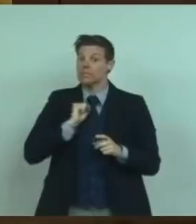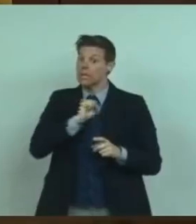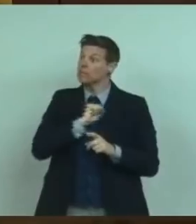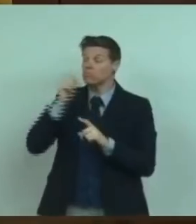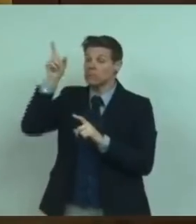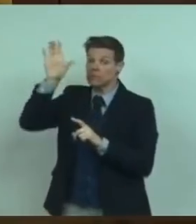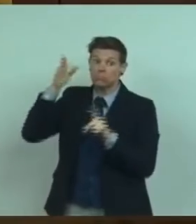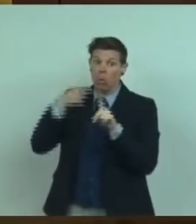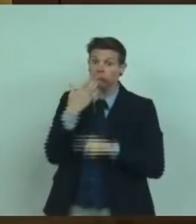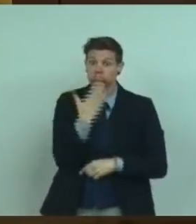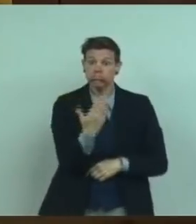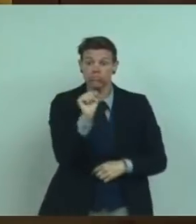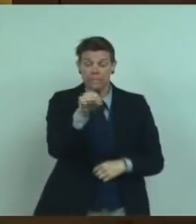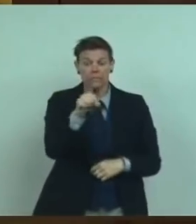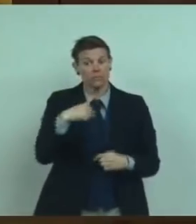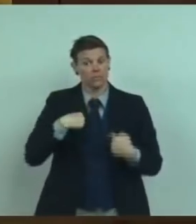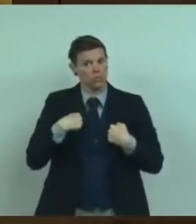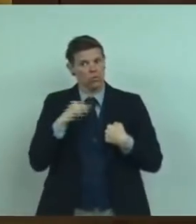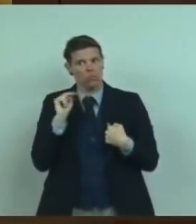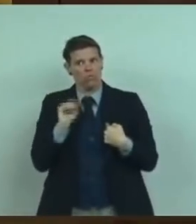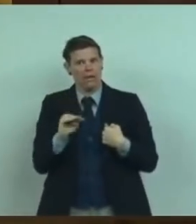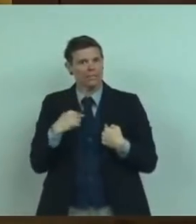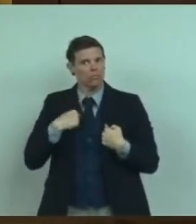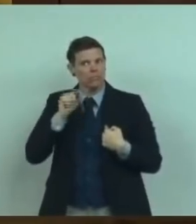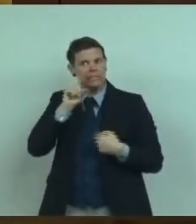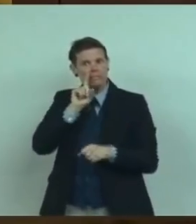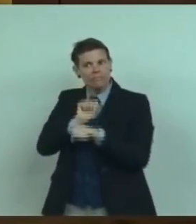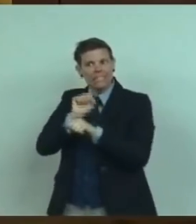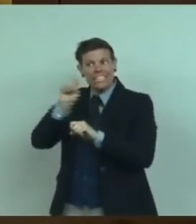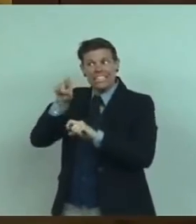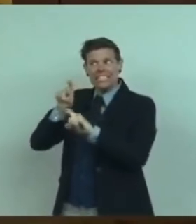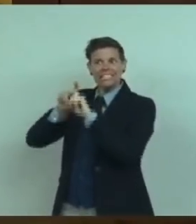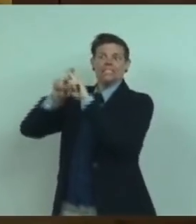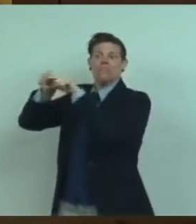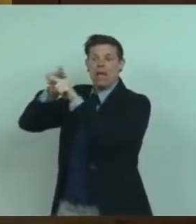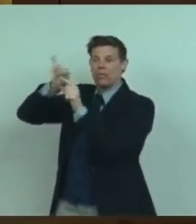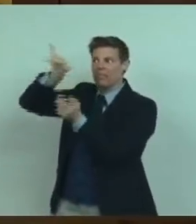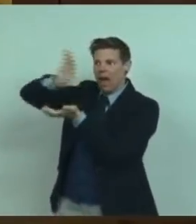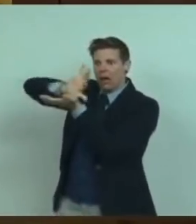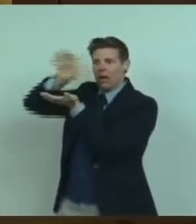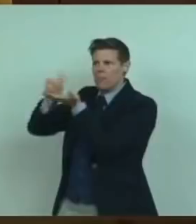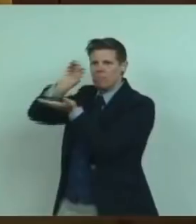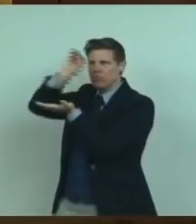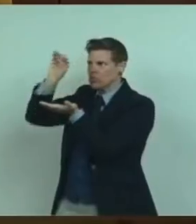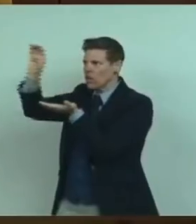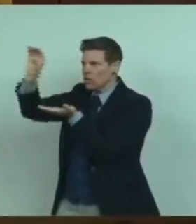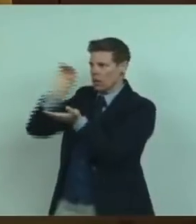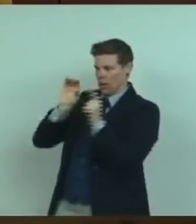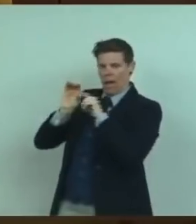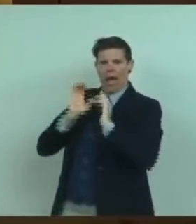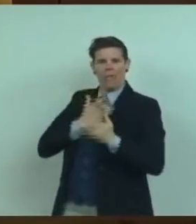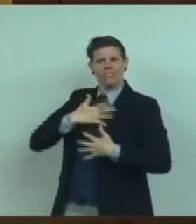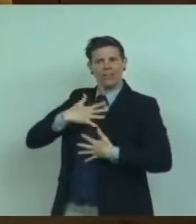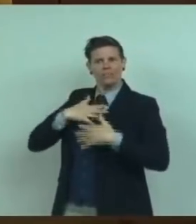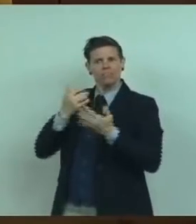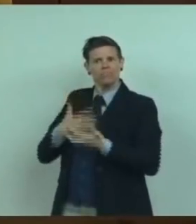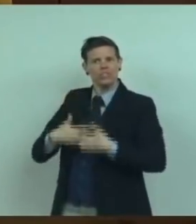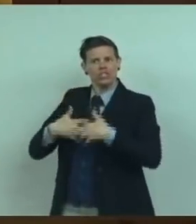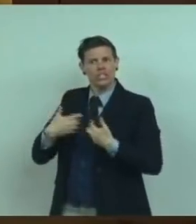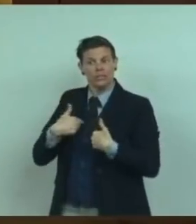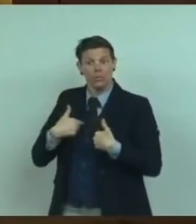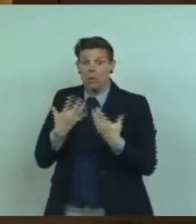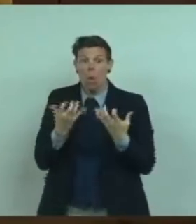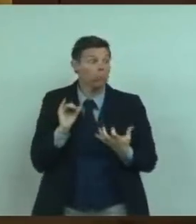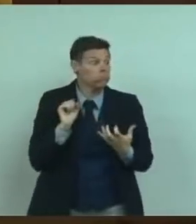gets here or it doesn't, and we're fighting for it, we want it, we're asking FEMA to give us everything we're entitled to based on